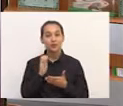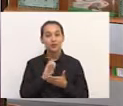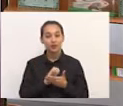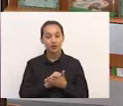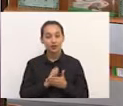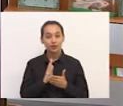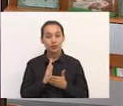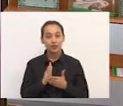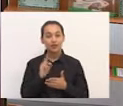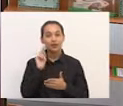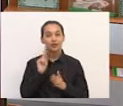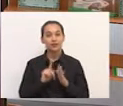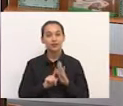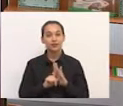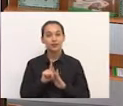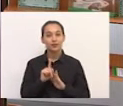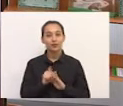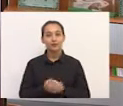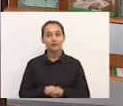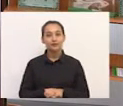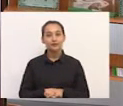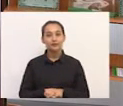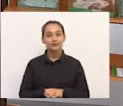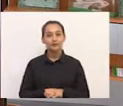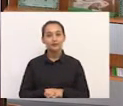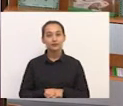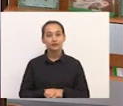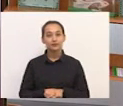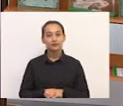Demak, darsimizni boshladik.